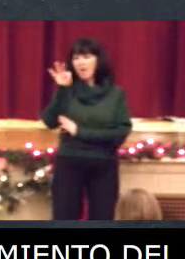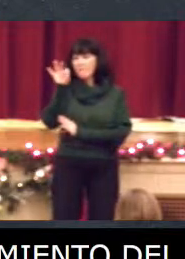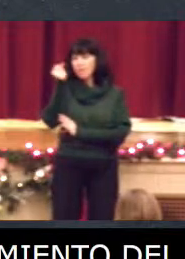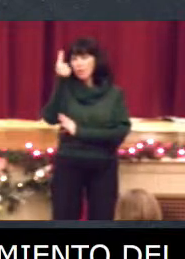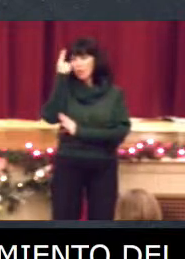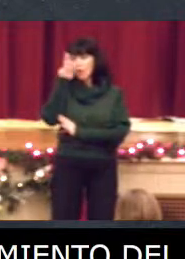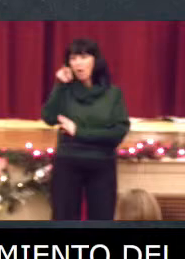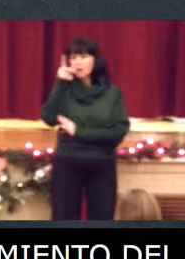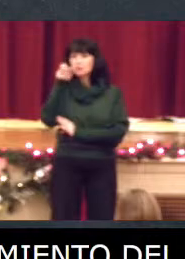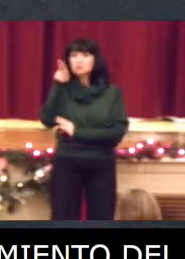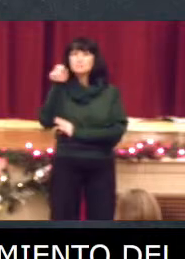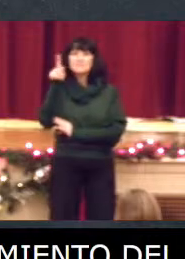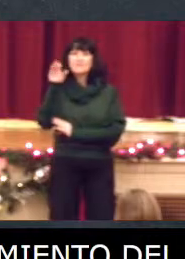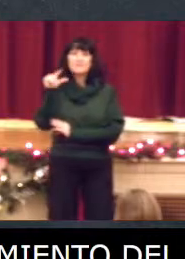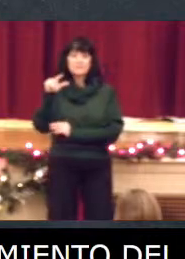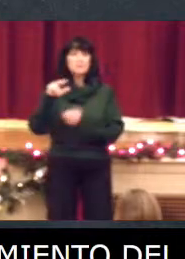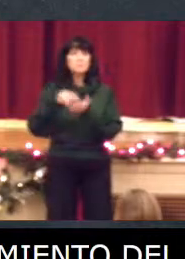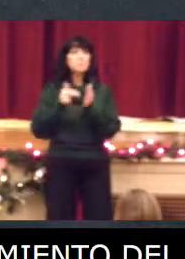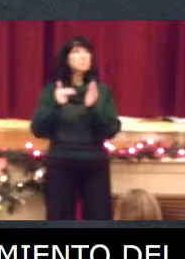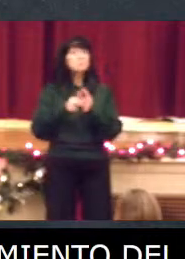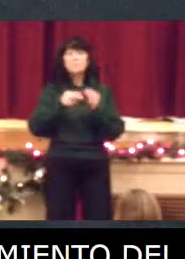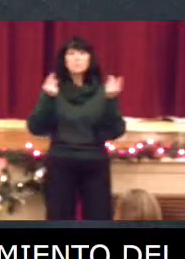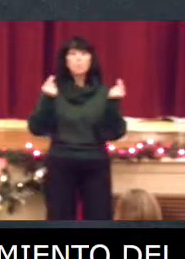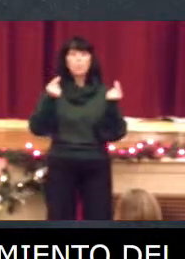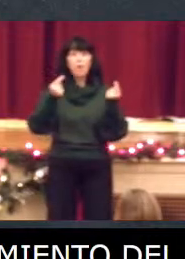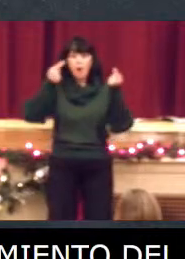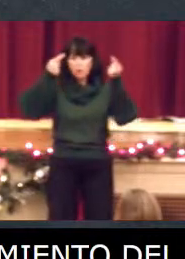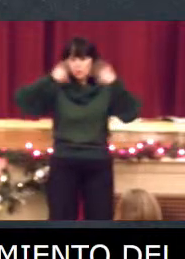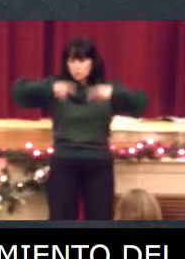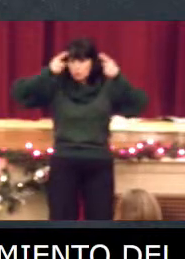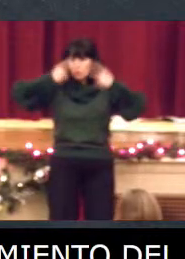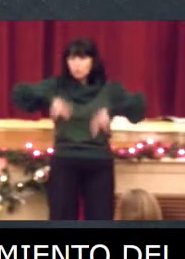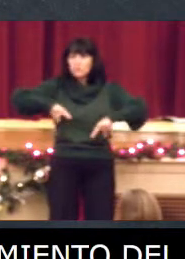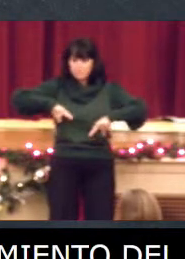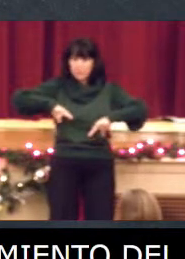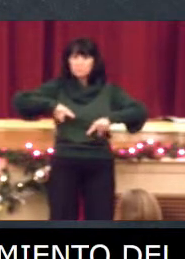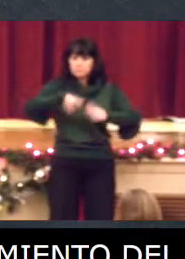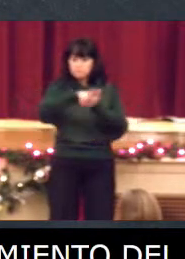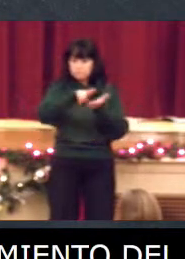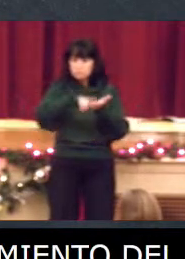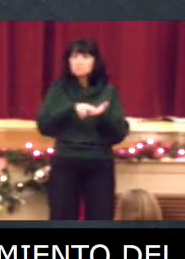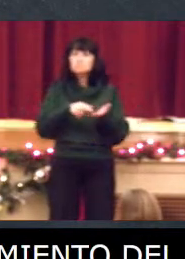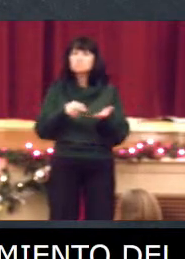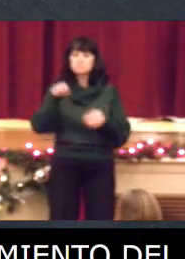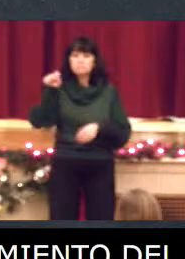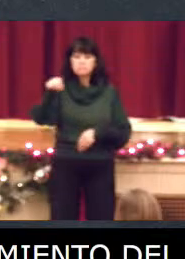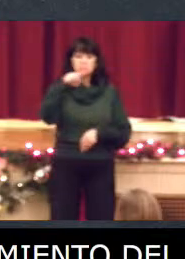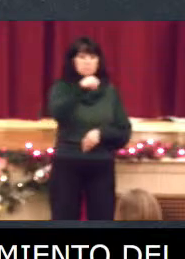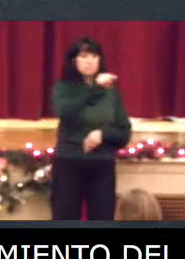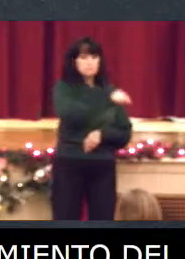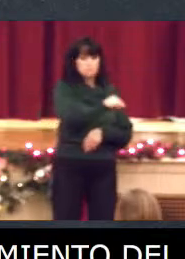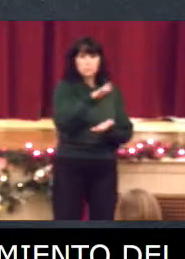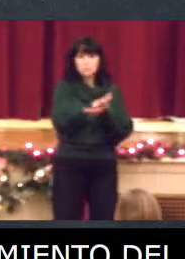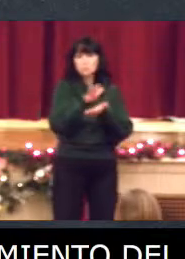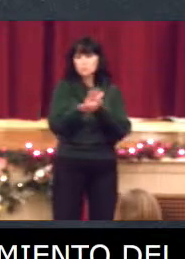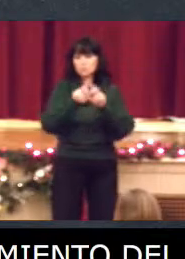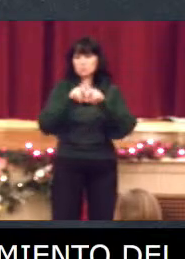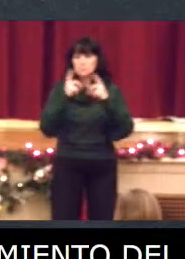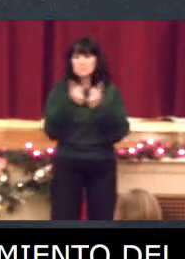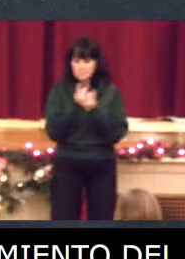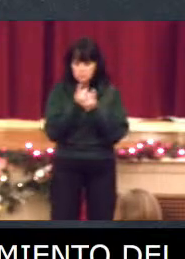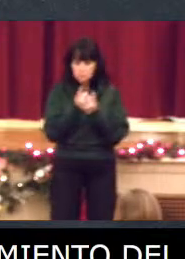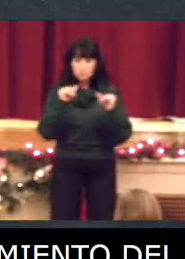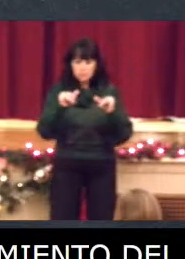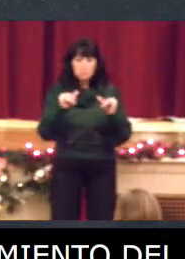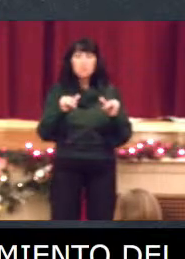to this advisory board that will solely focus or hyper-focus on the issues, some of which I just talked about, that are within the city of